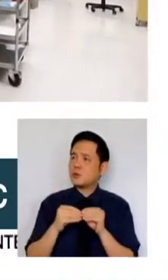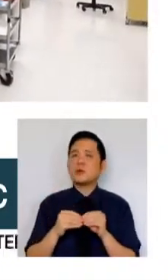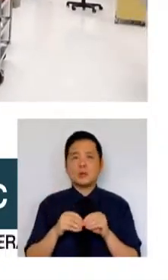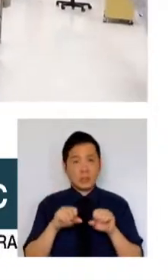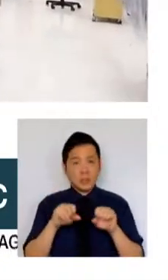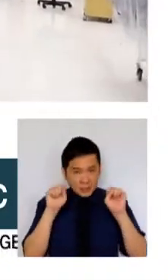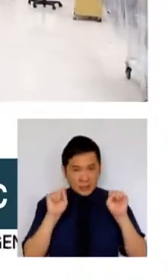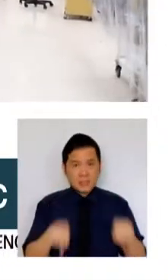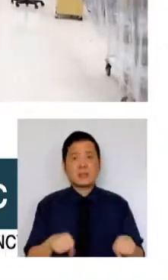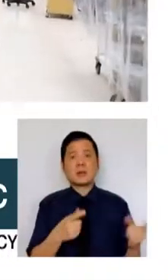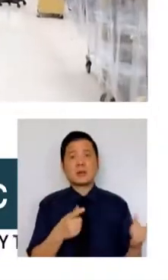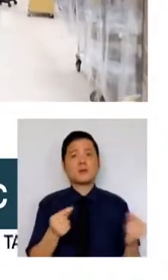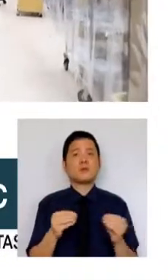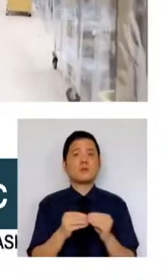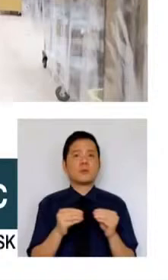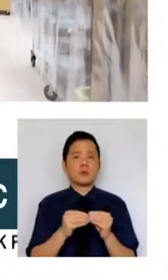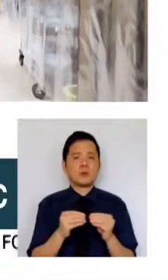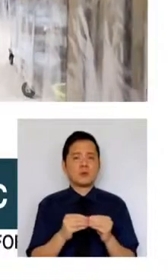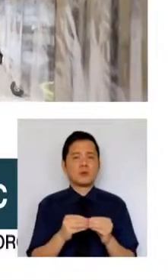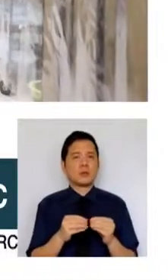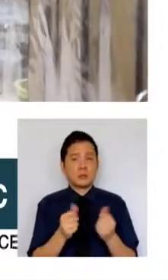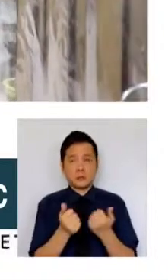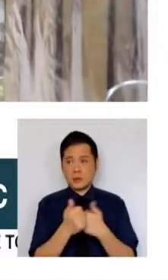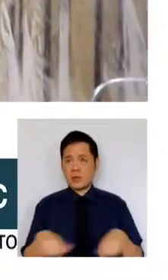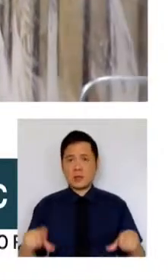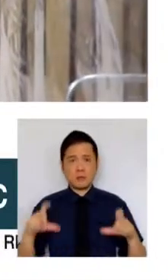take advantage of any lockdowns